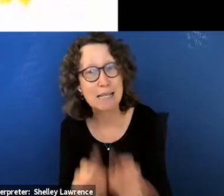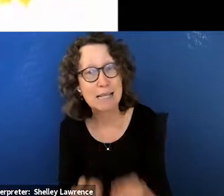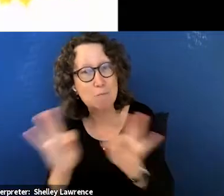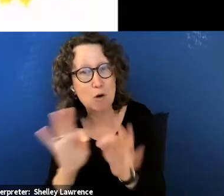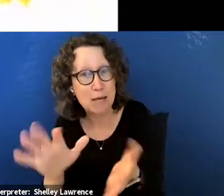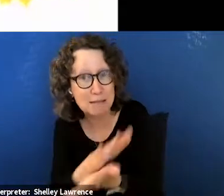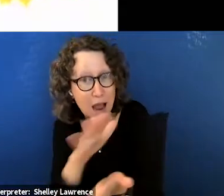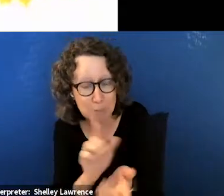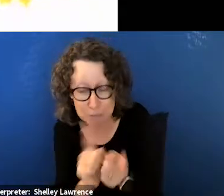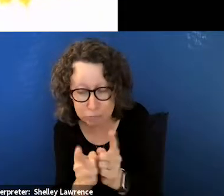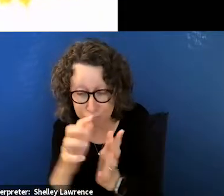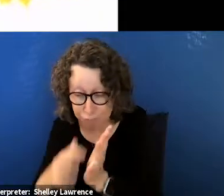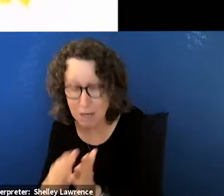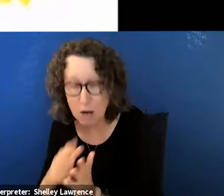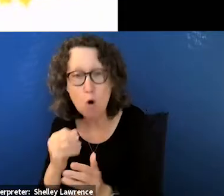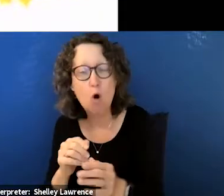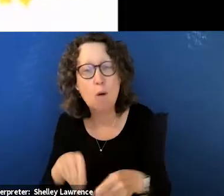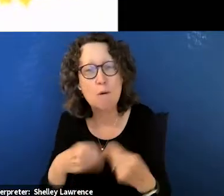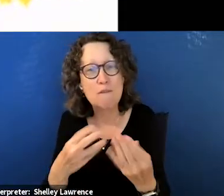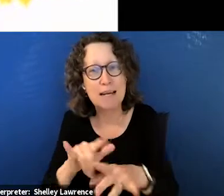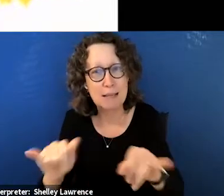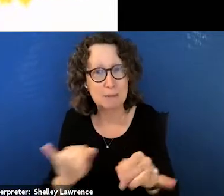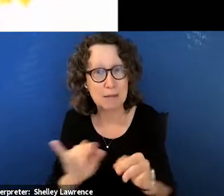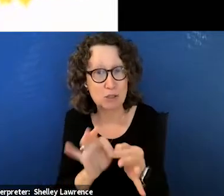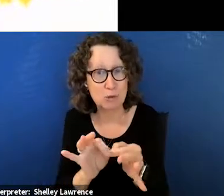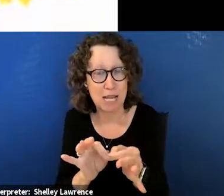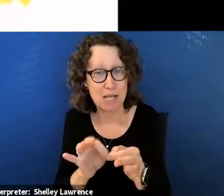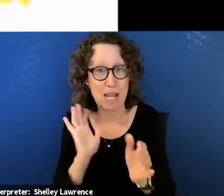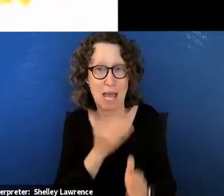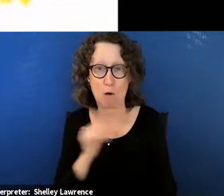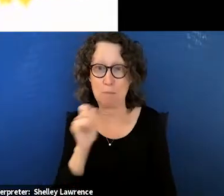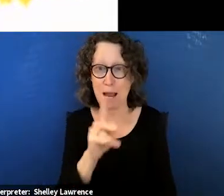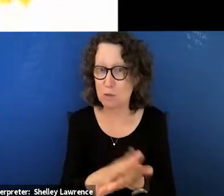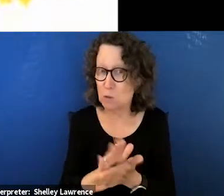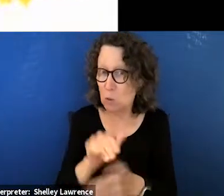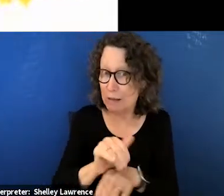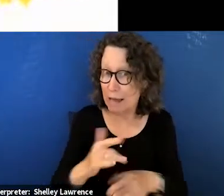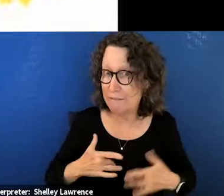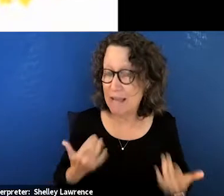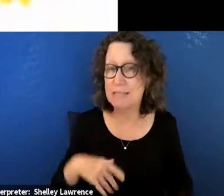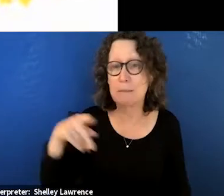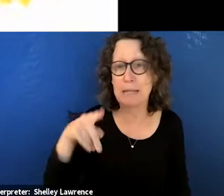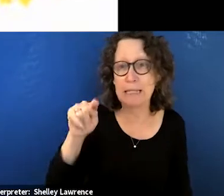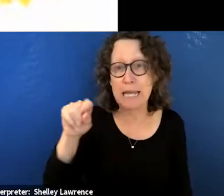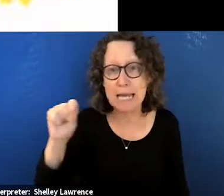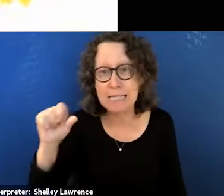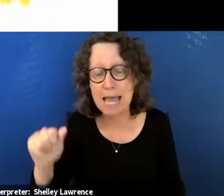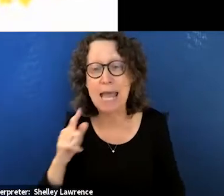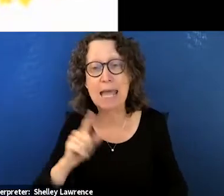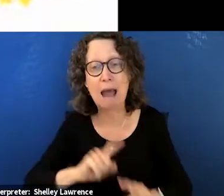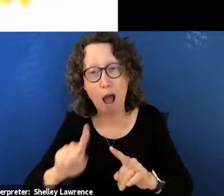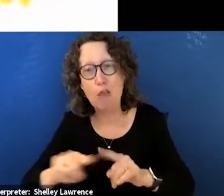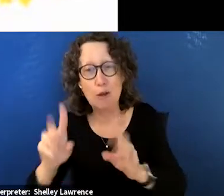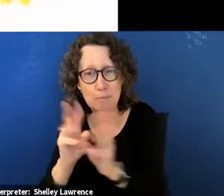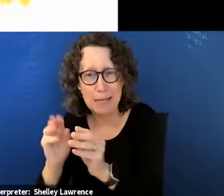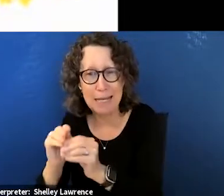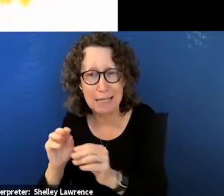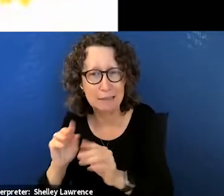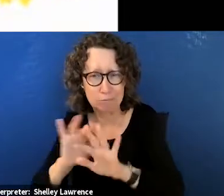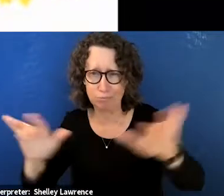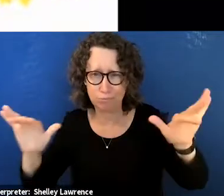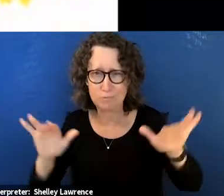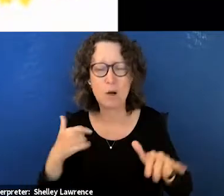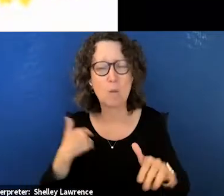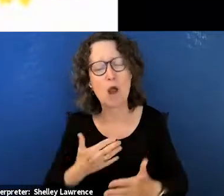documents, or providing simultaneous interpretation at our back to school night events, PTSA, DLAC meetings, among others. We are